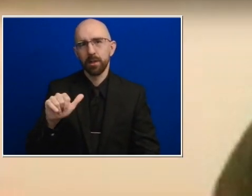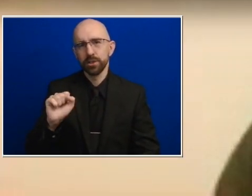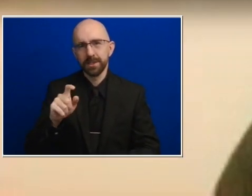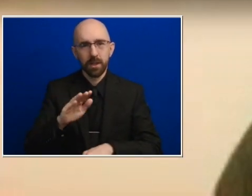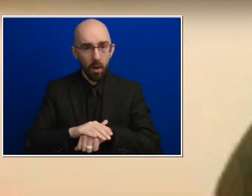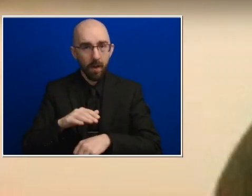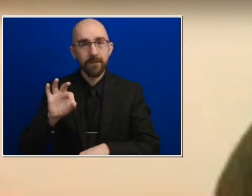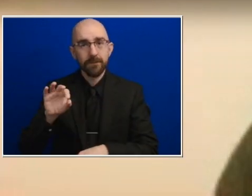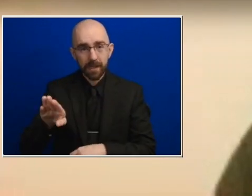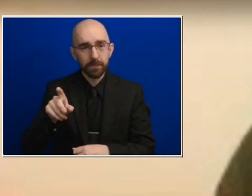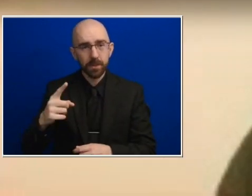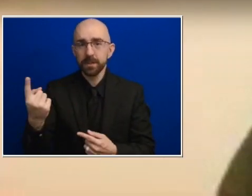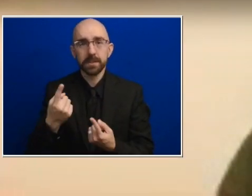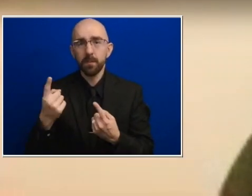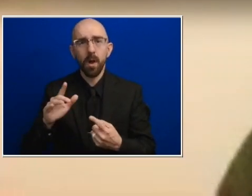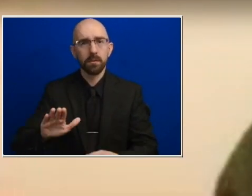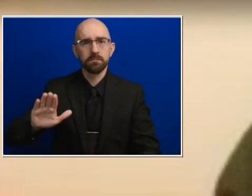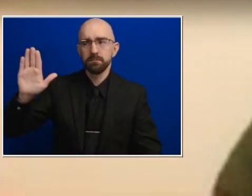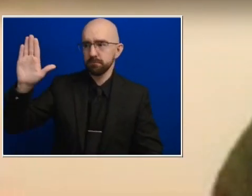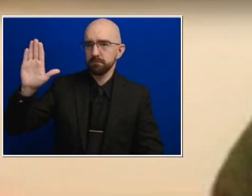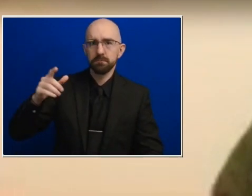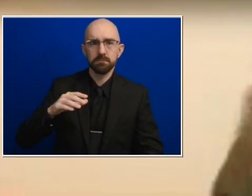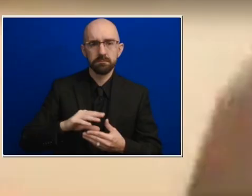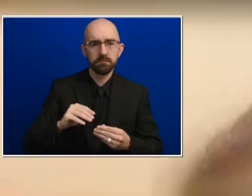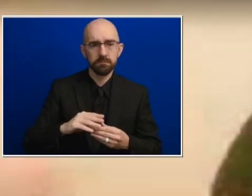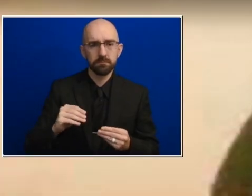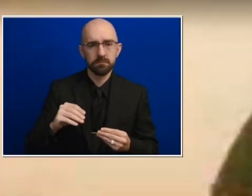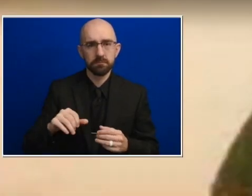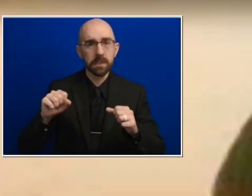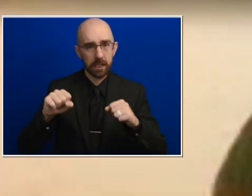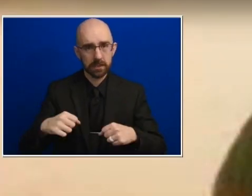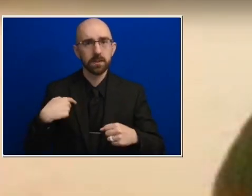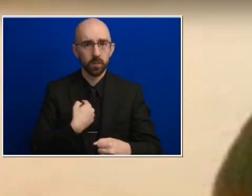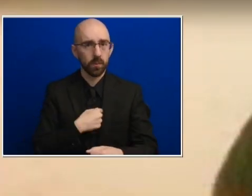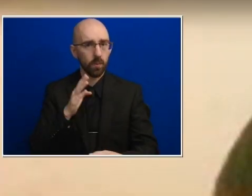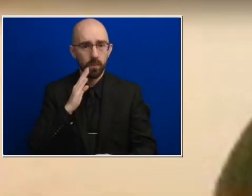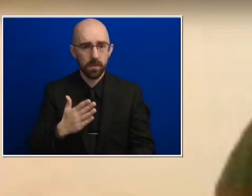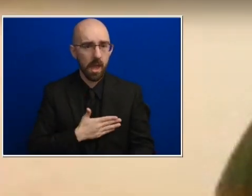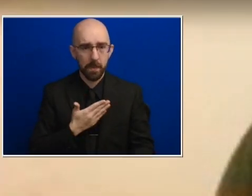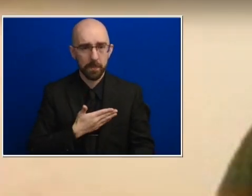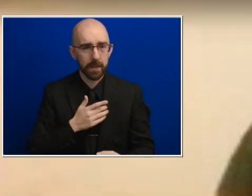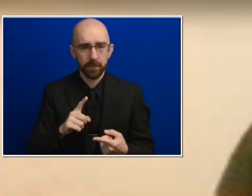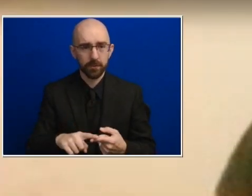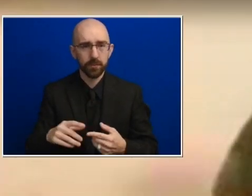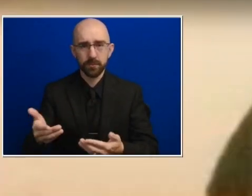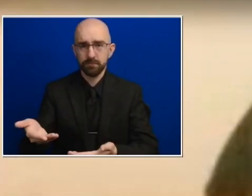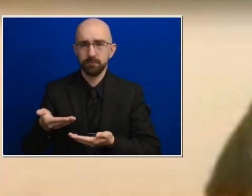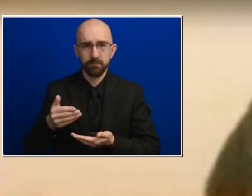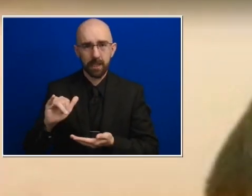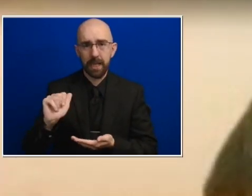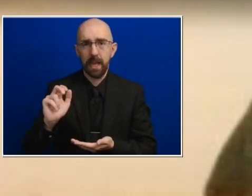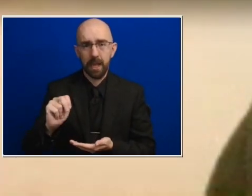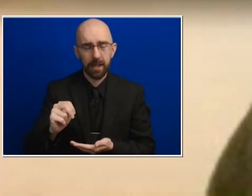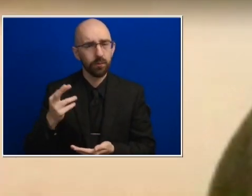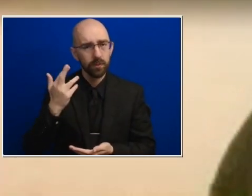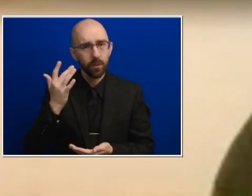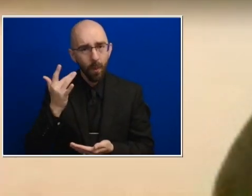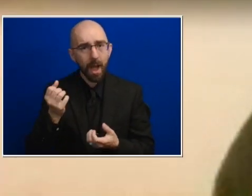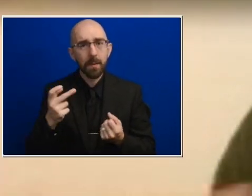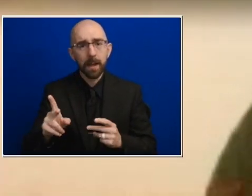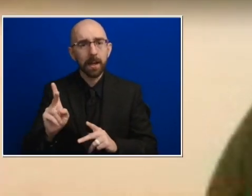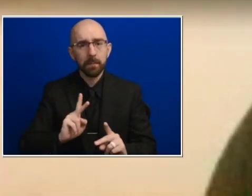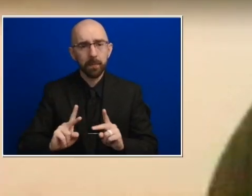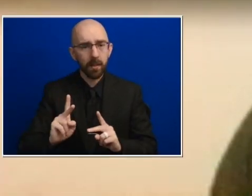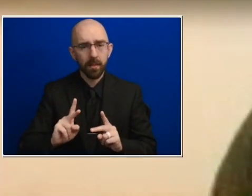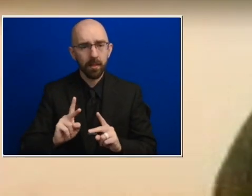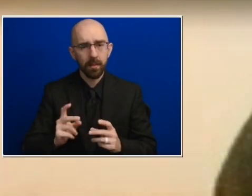someone kind of raised their hand and said, yes, we'd be happy to take Ian. The reason why so many people